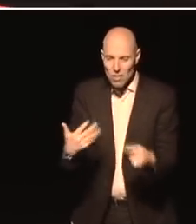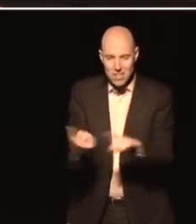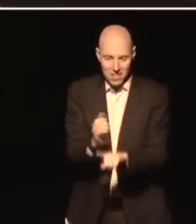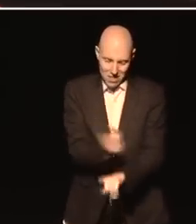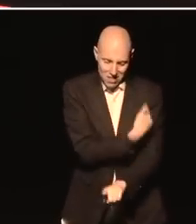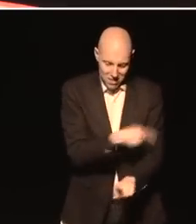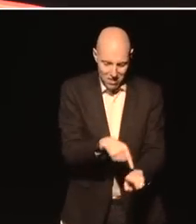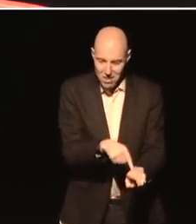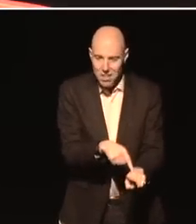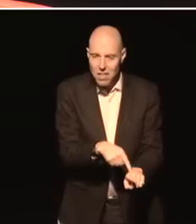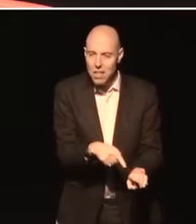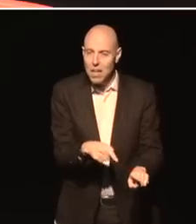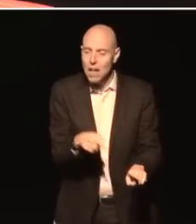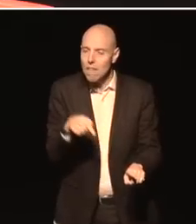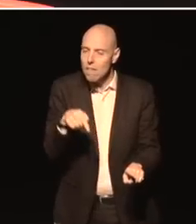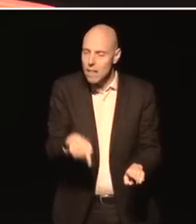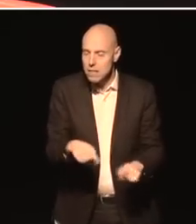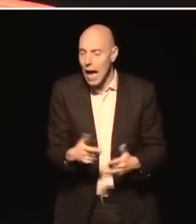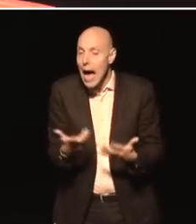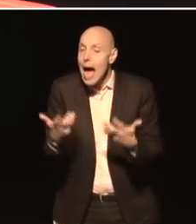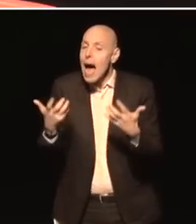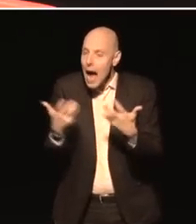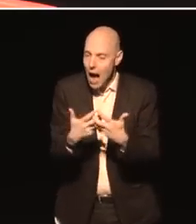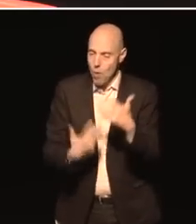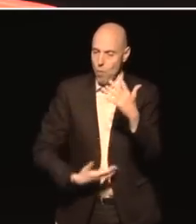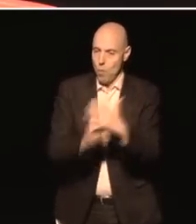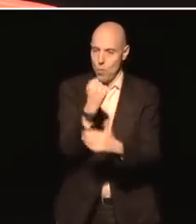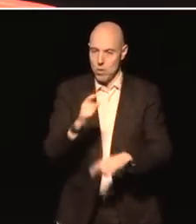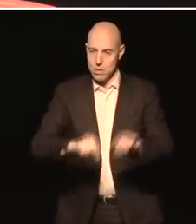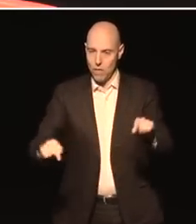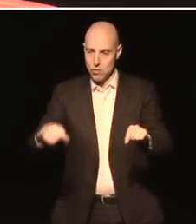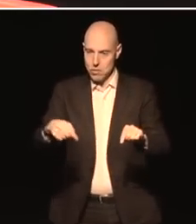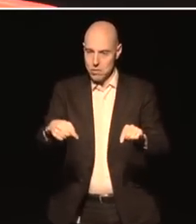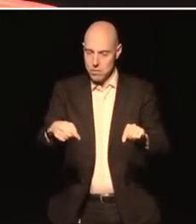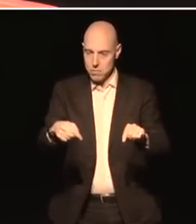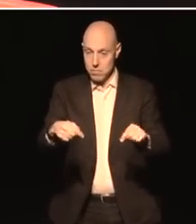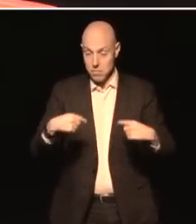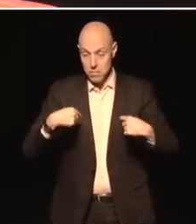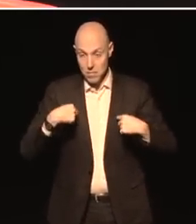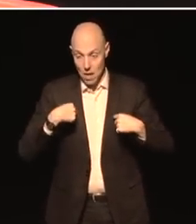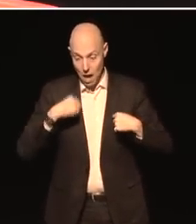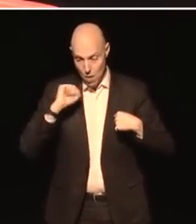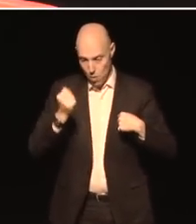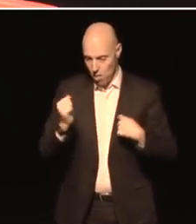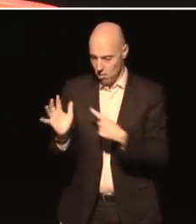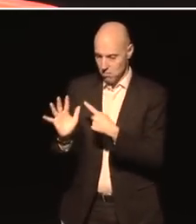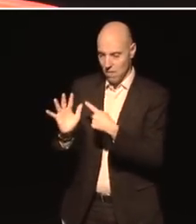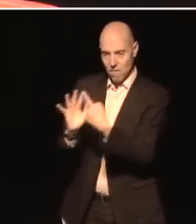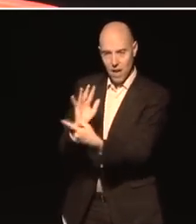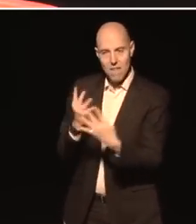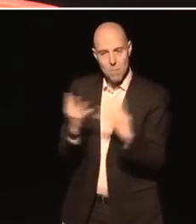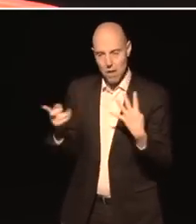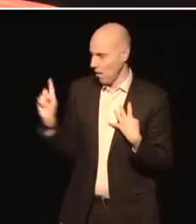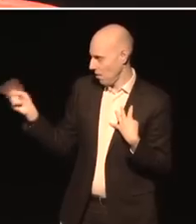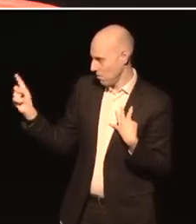to be more of a question of how you do it. I'm going to be debating that with five distinguished panellists